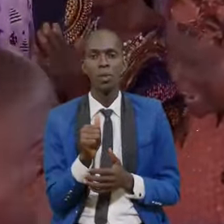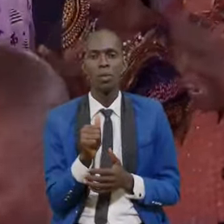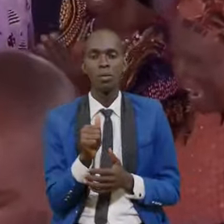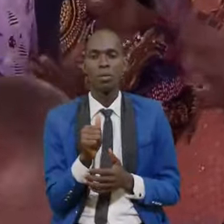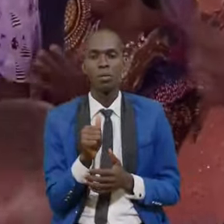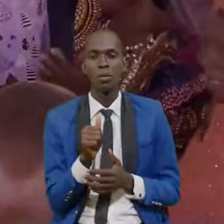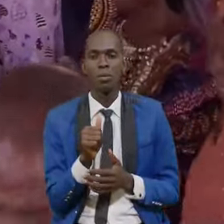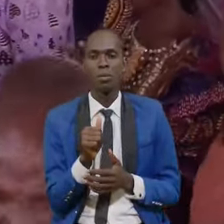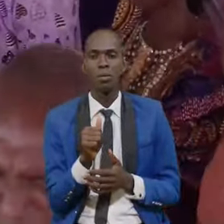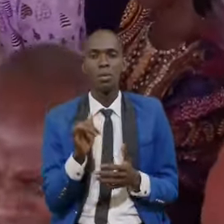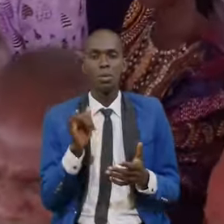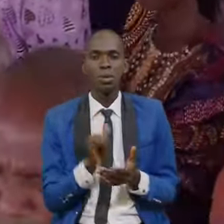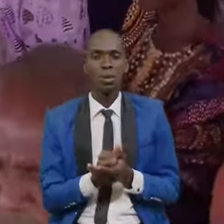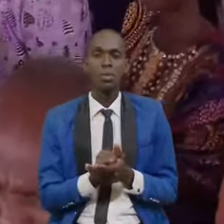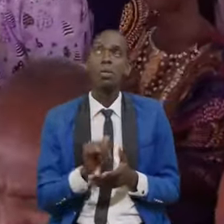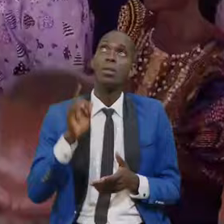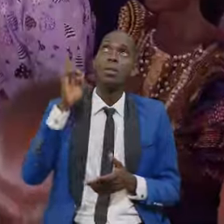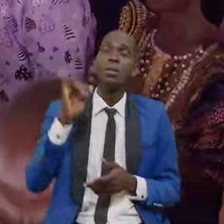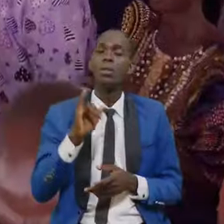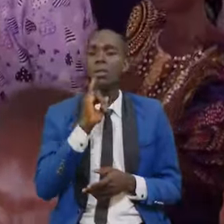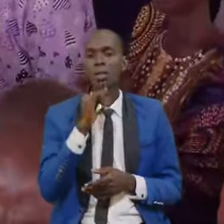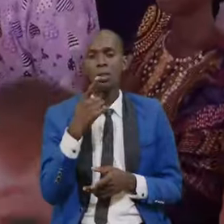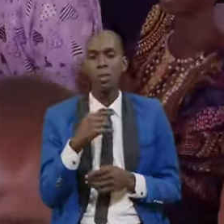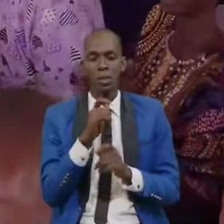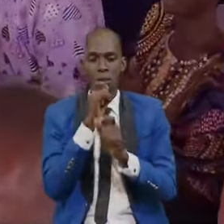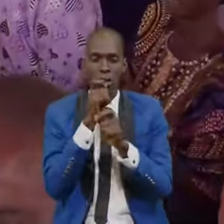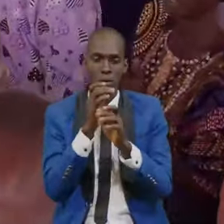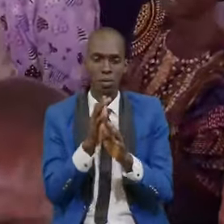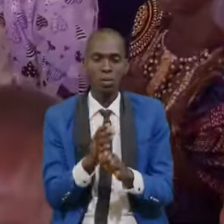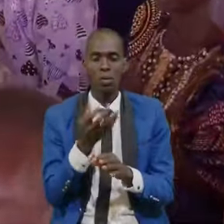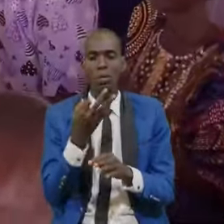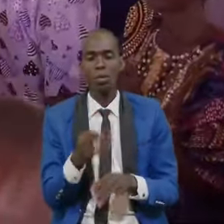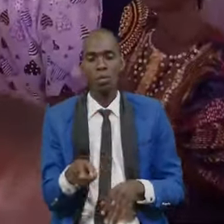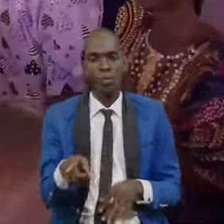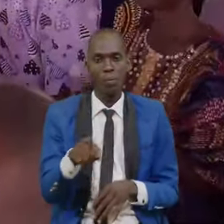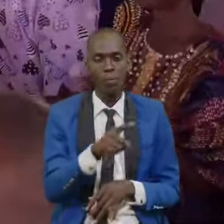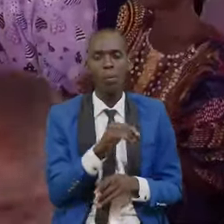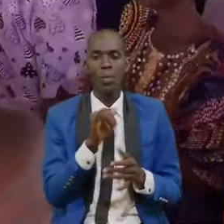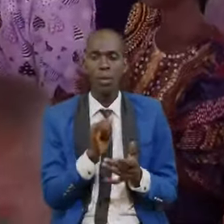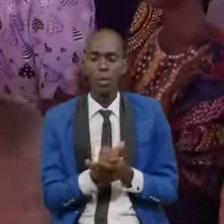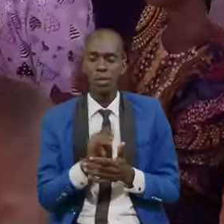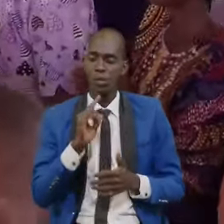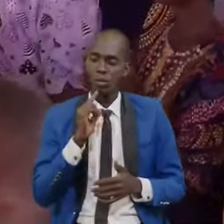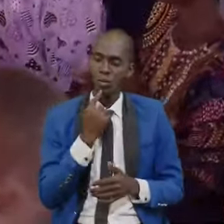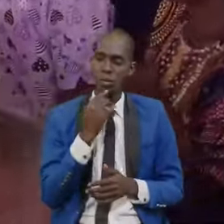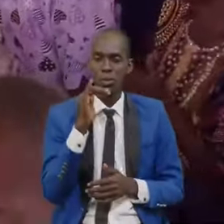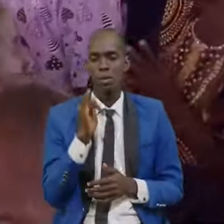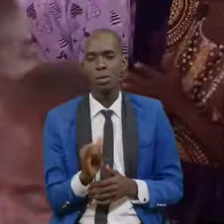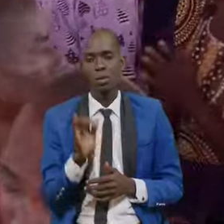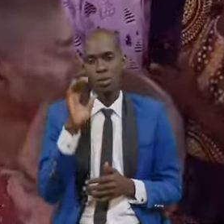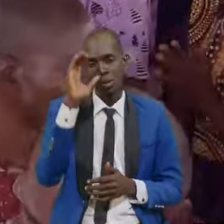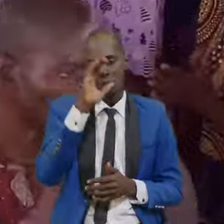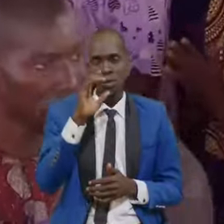That he is a rewarder. Of them that diligently seek